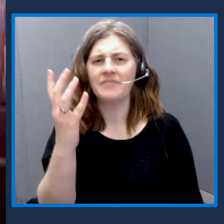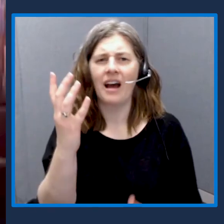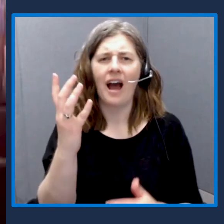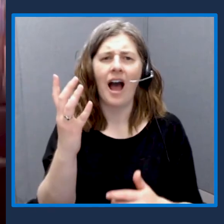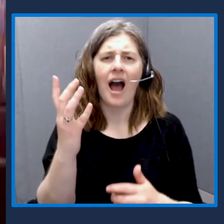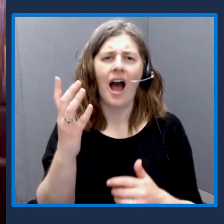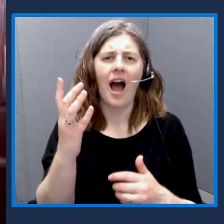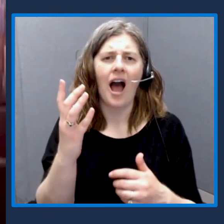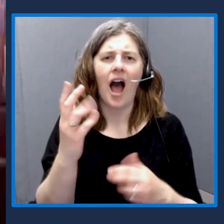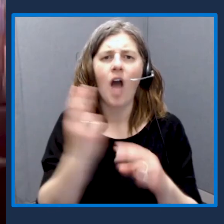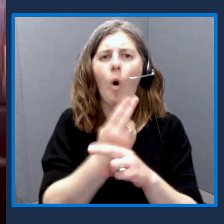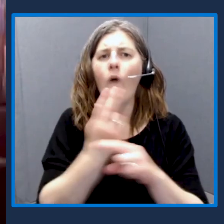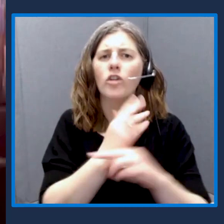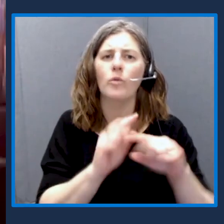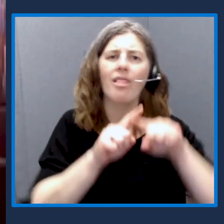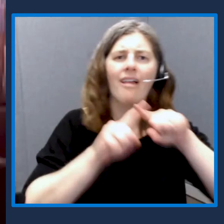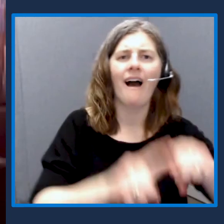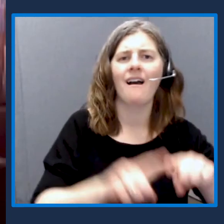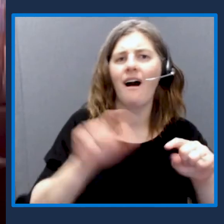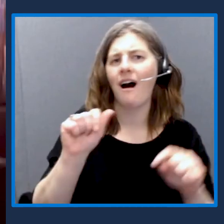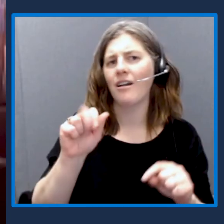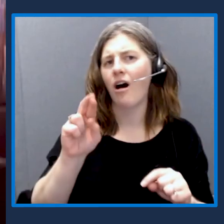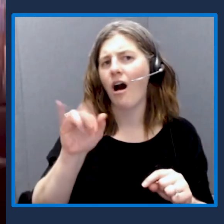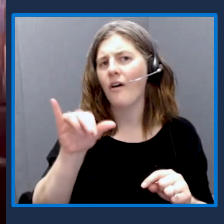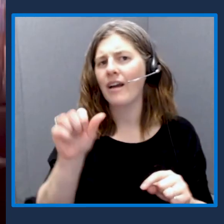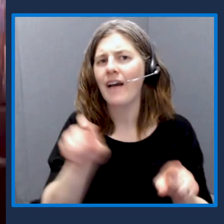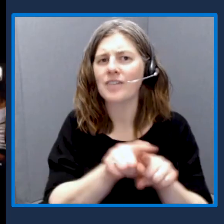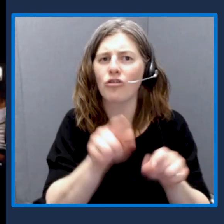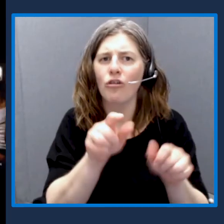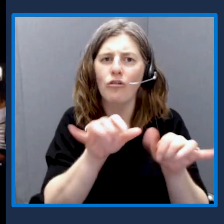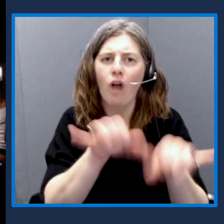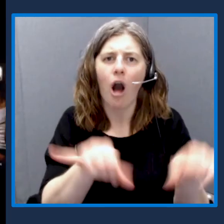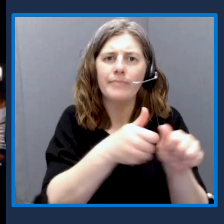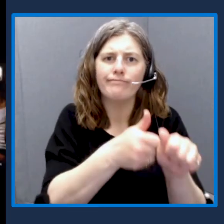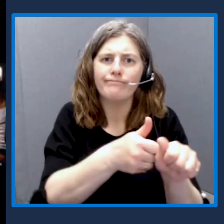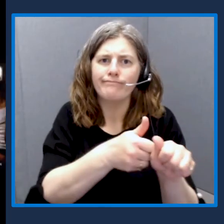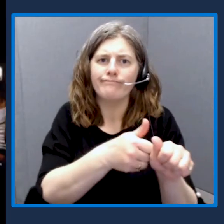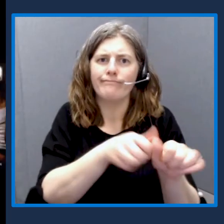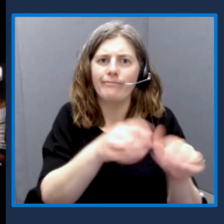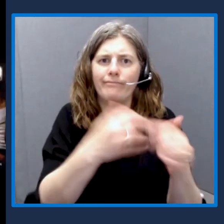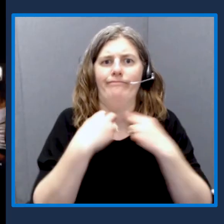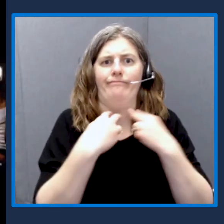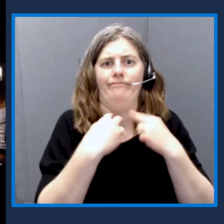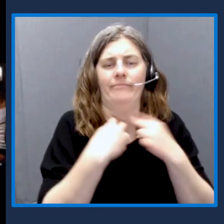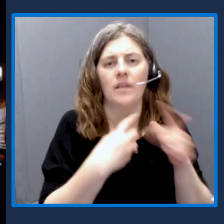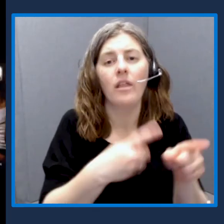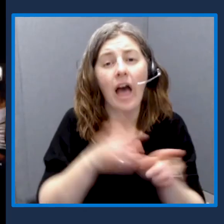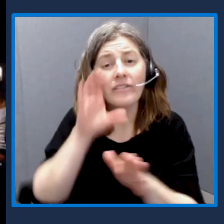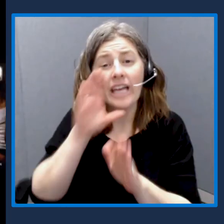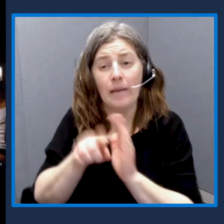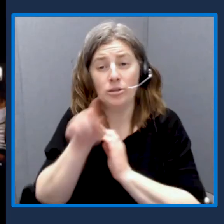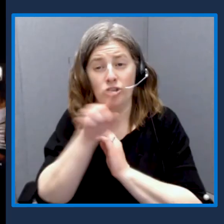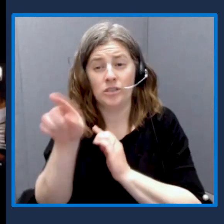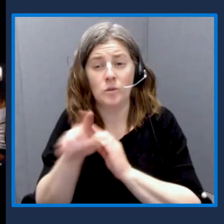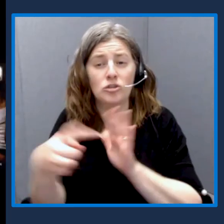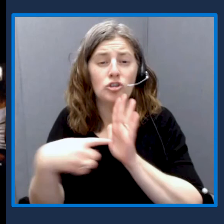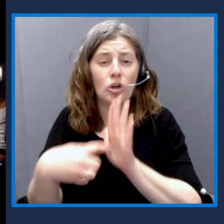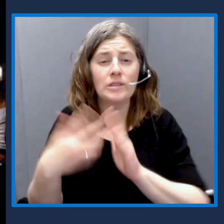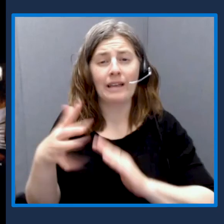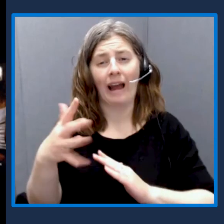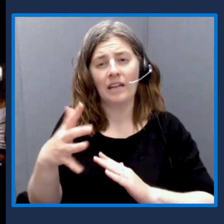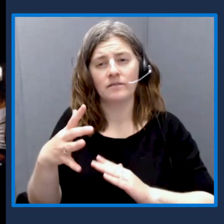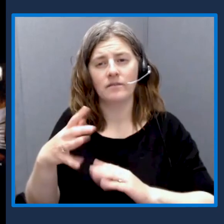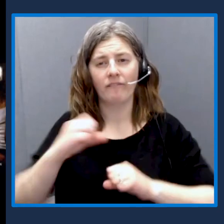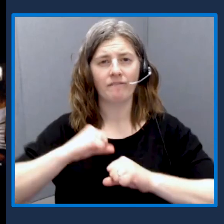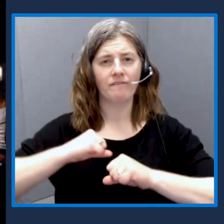overusing ARIA as a common pitfall. And there's an image here that shows the sort of a fight